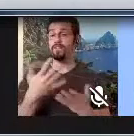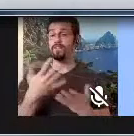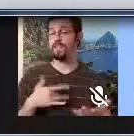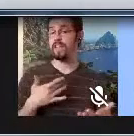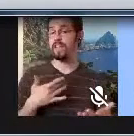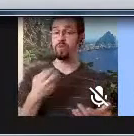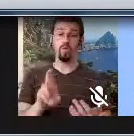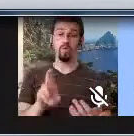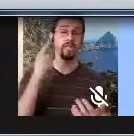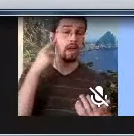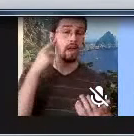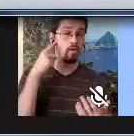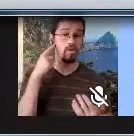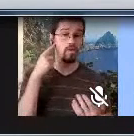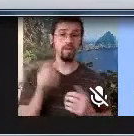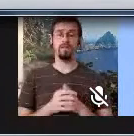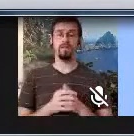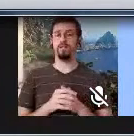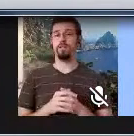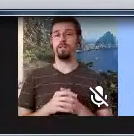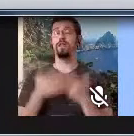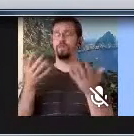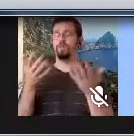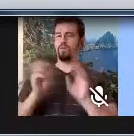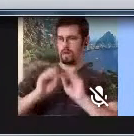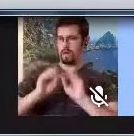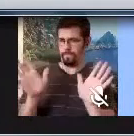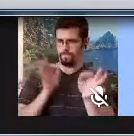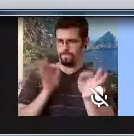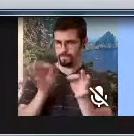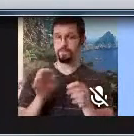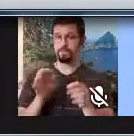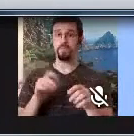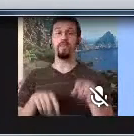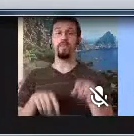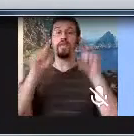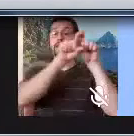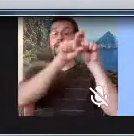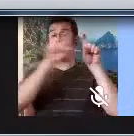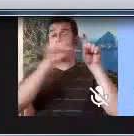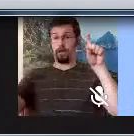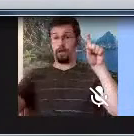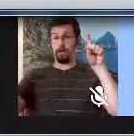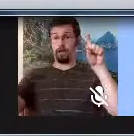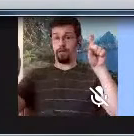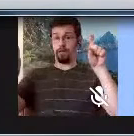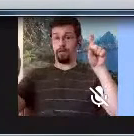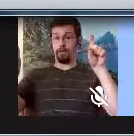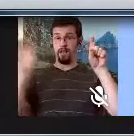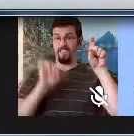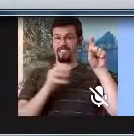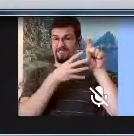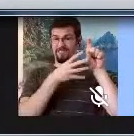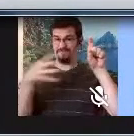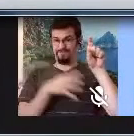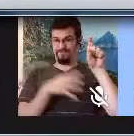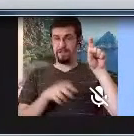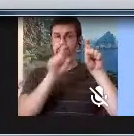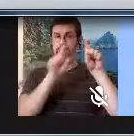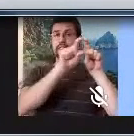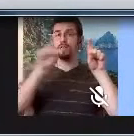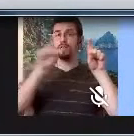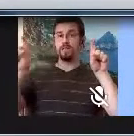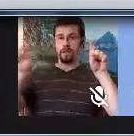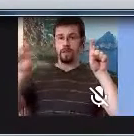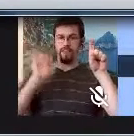to clarify, the top line on the piece is instructions for the facial expressionist. There are